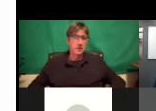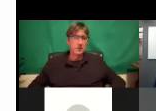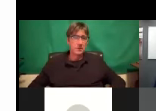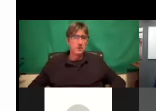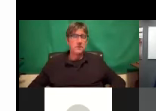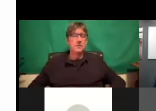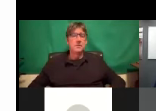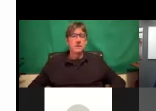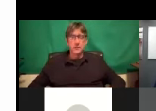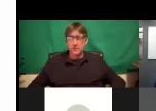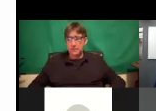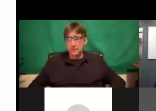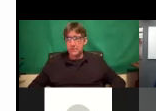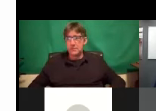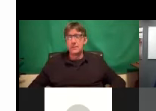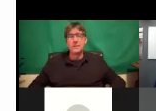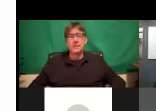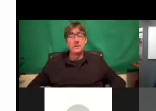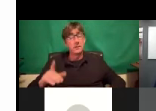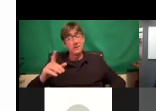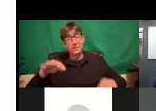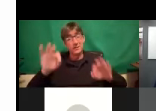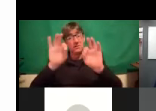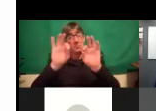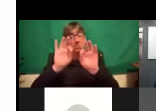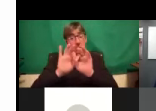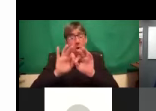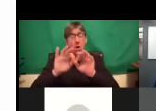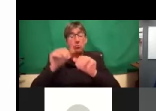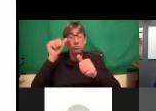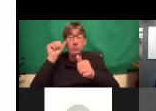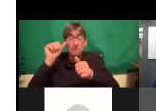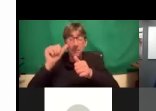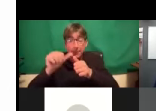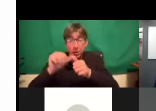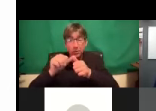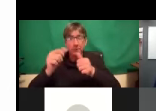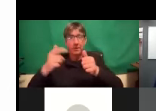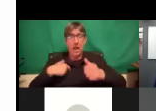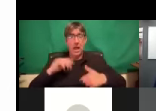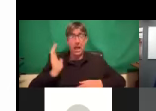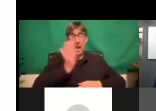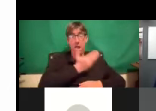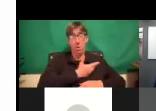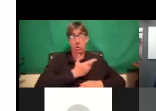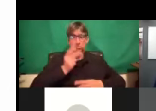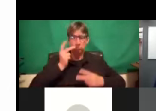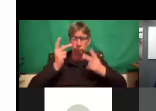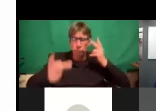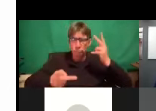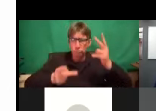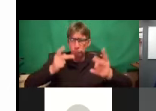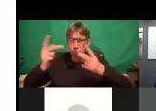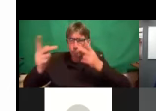Inside of that, just I think helpful again to give some context of what we're seeing and how we made and what drove some of the decision